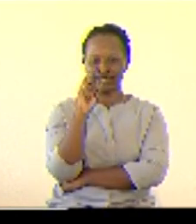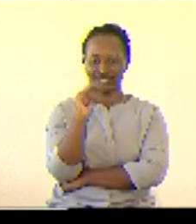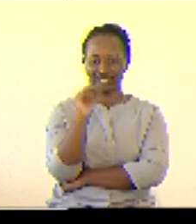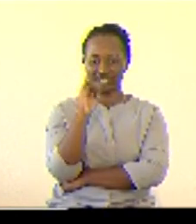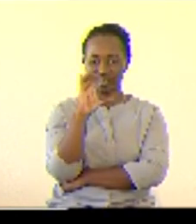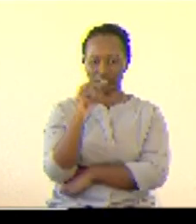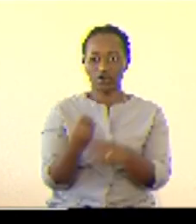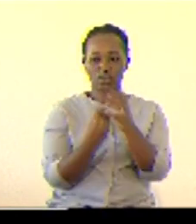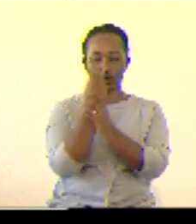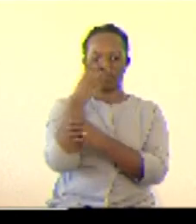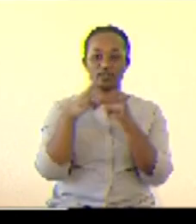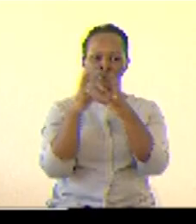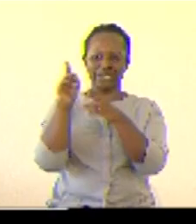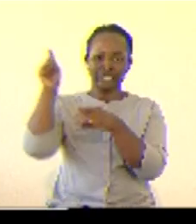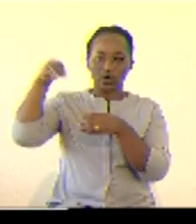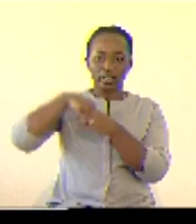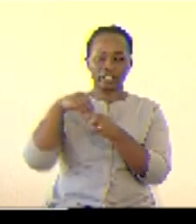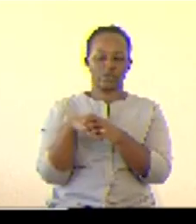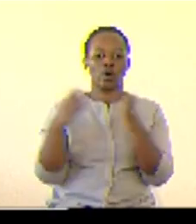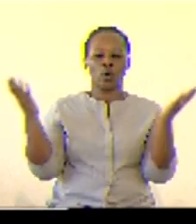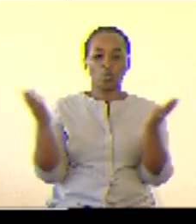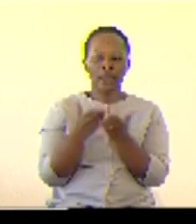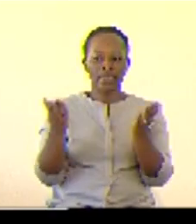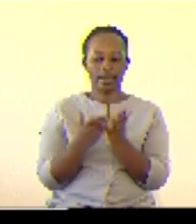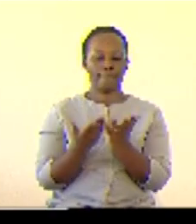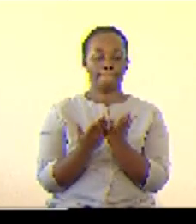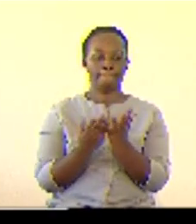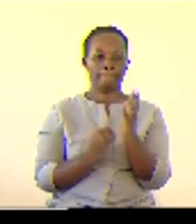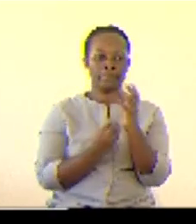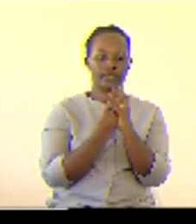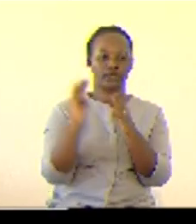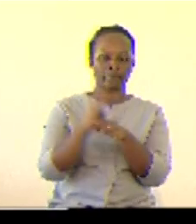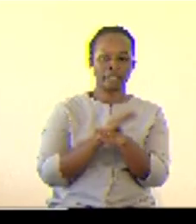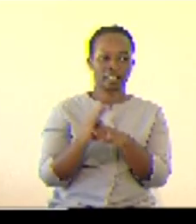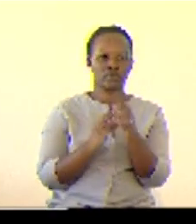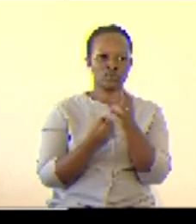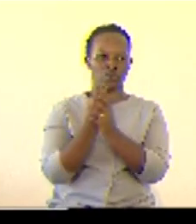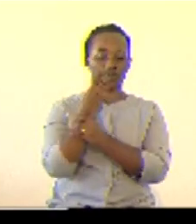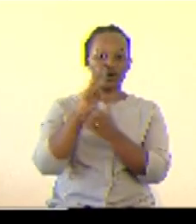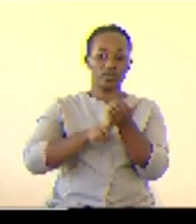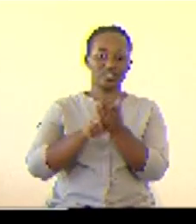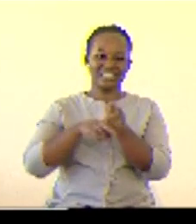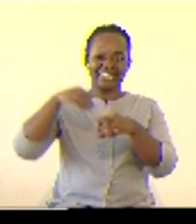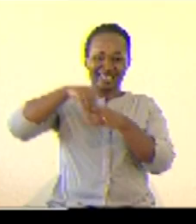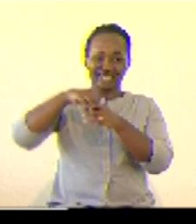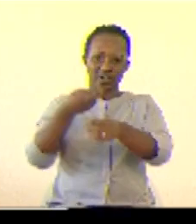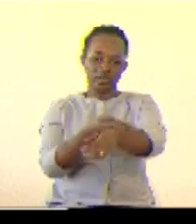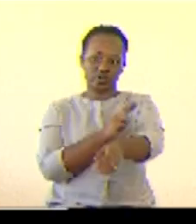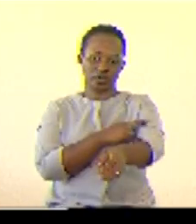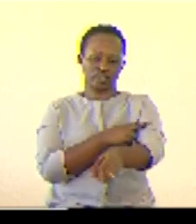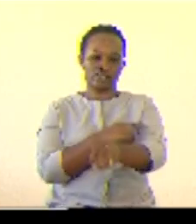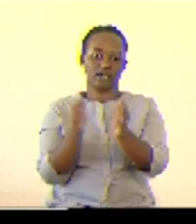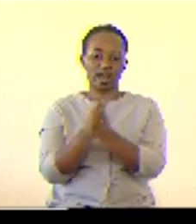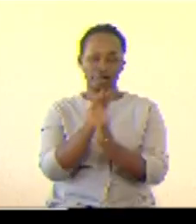internal, where the business grows and expands using internal resources and